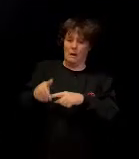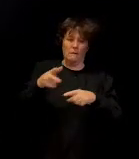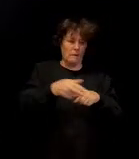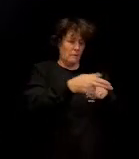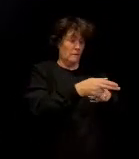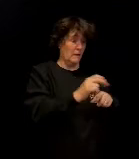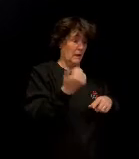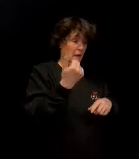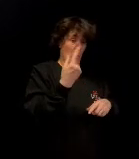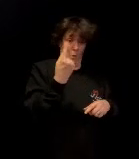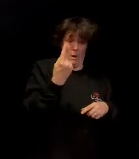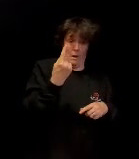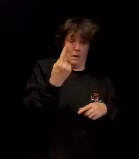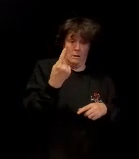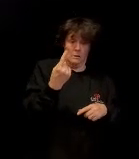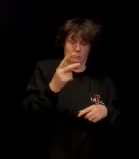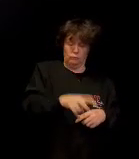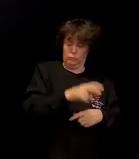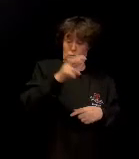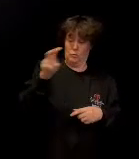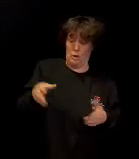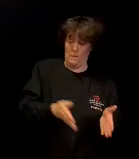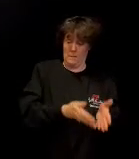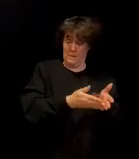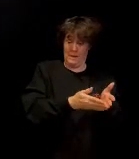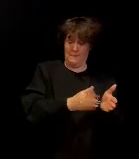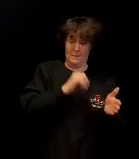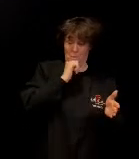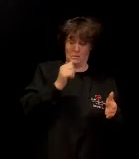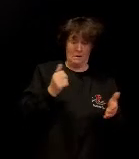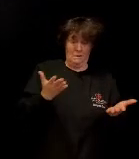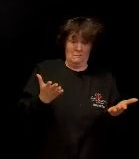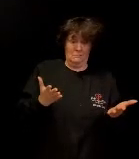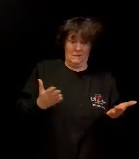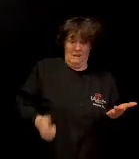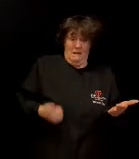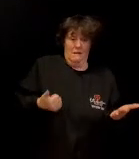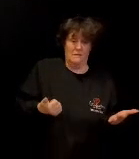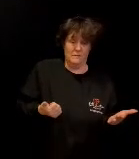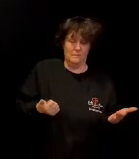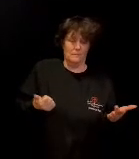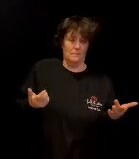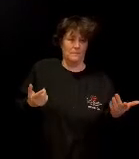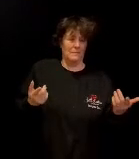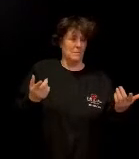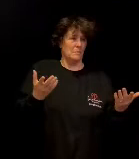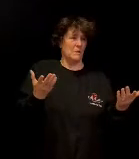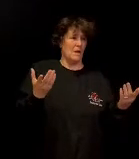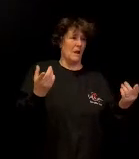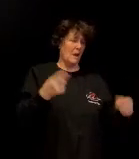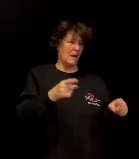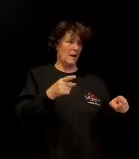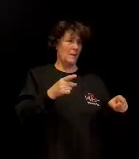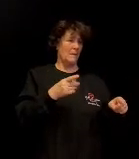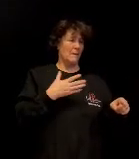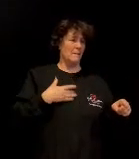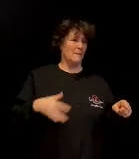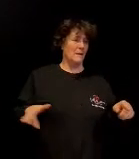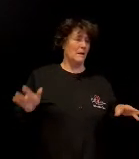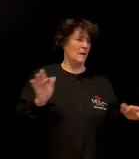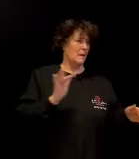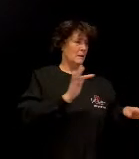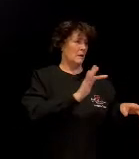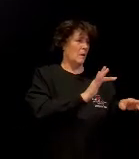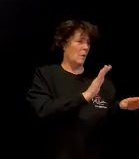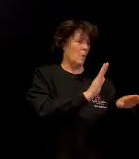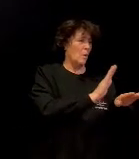gets off this boat, you said it, right? If anybody gets off of this boat, that we're not going to make it. Yeah. And all of a sudden, man, they started coming close to the land.